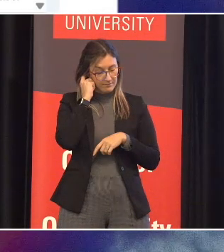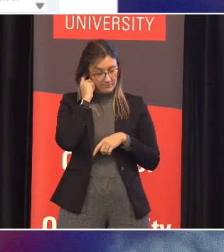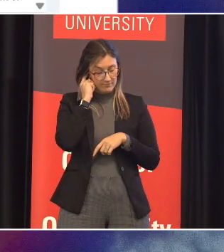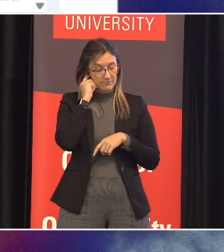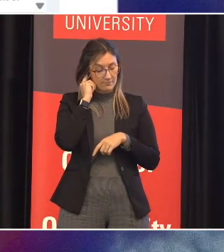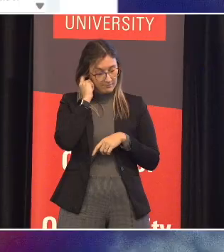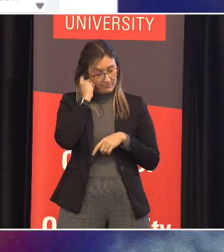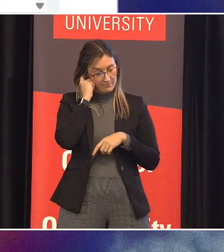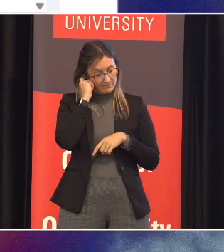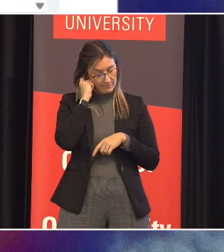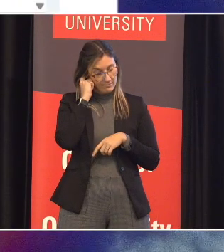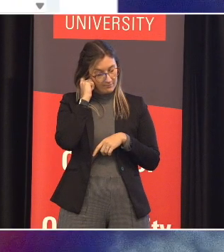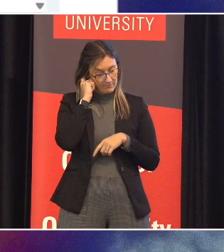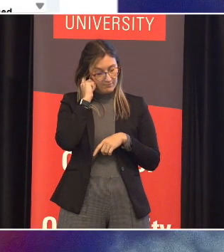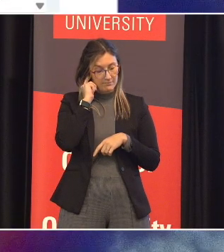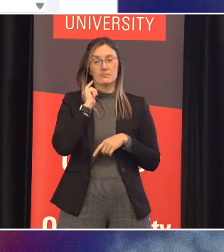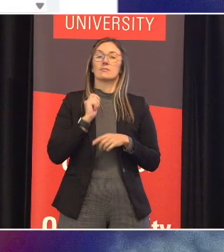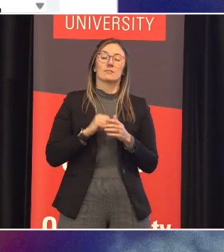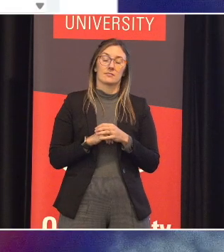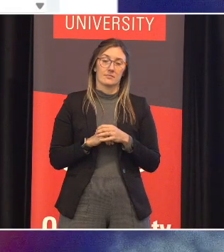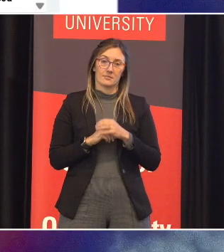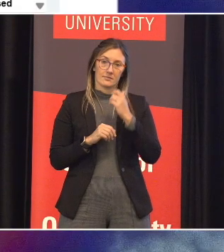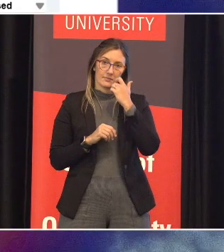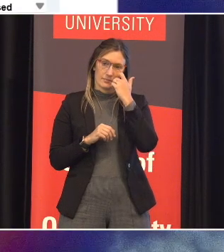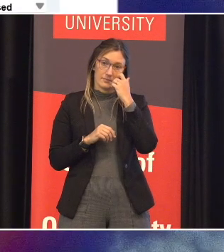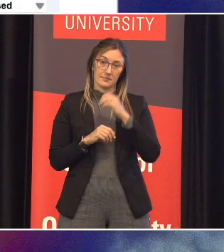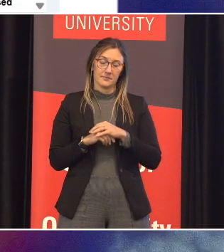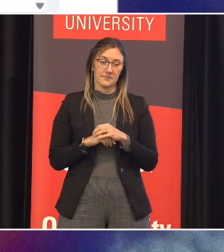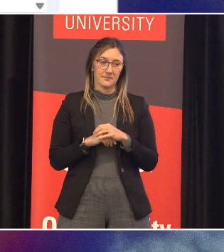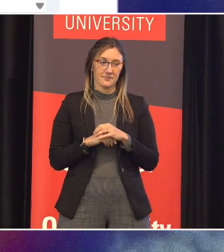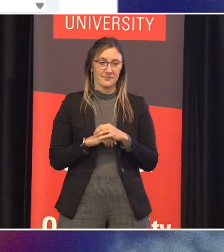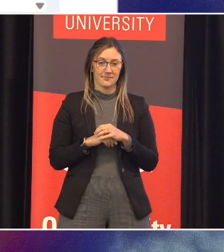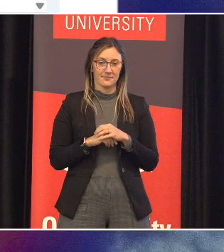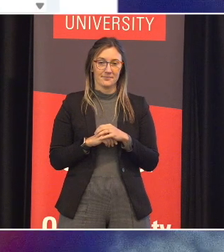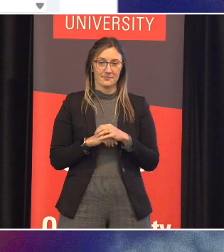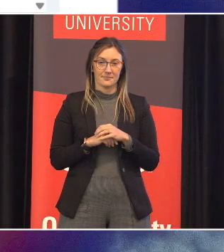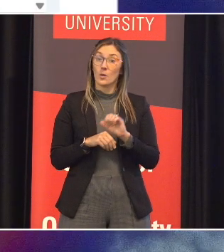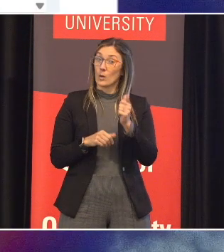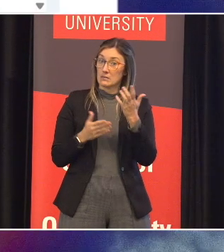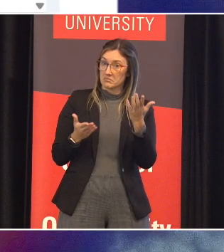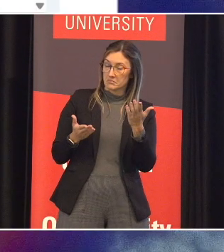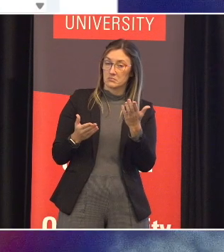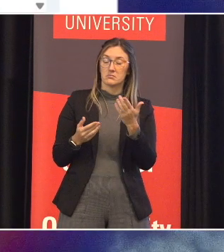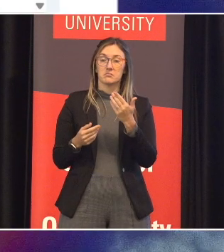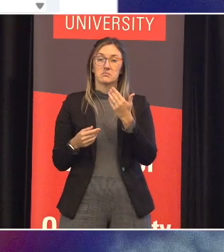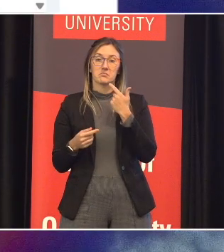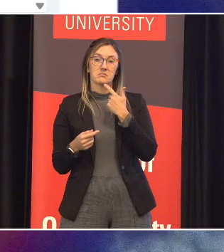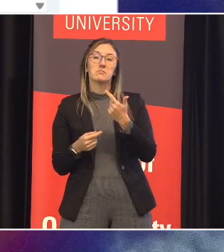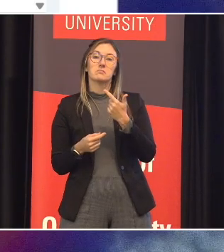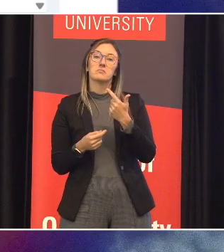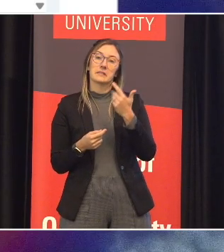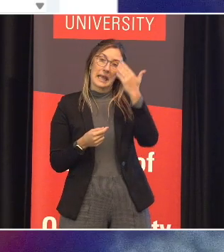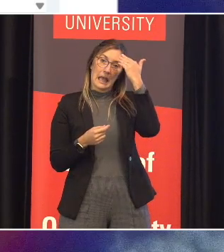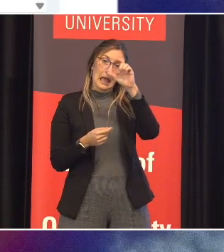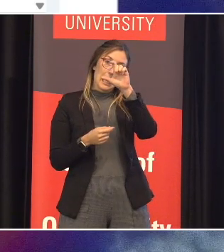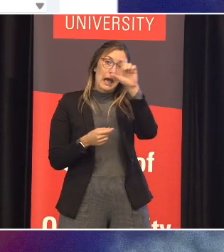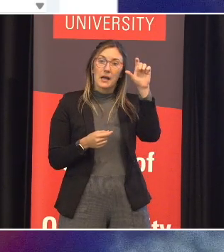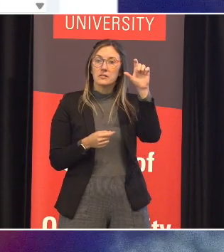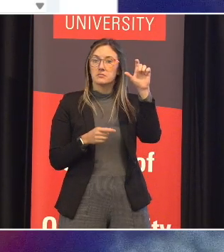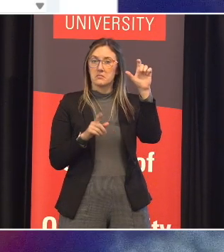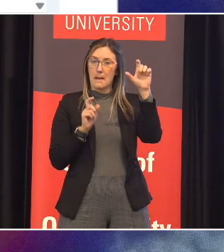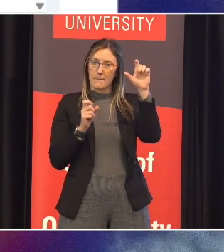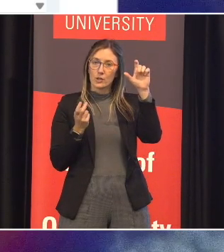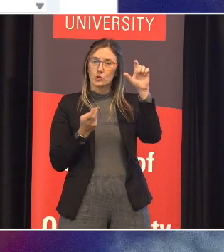go away. What else do we have to do here? So it says, hey, headings should be used. Okay, what